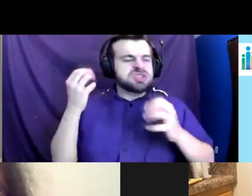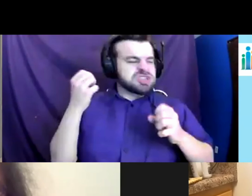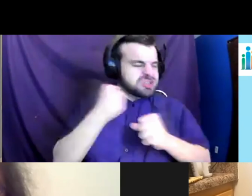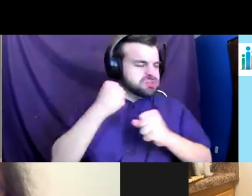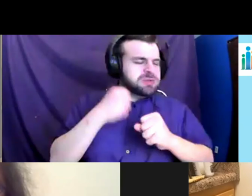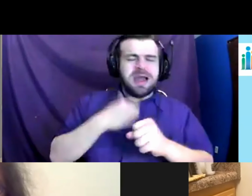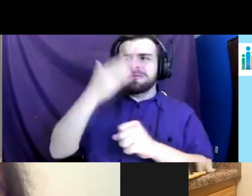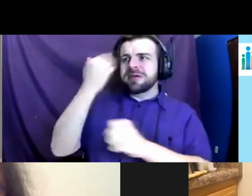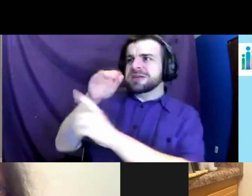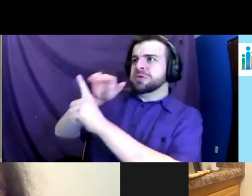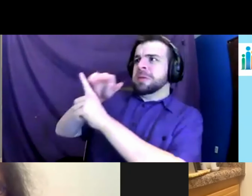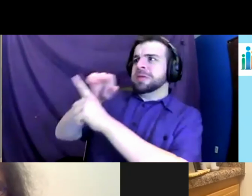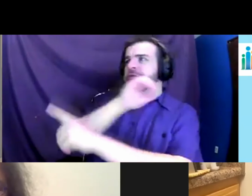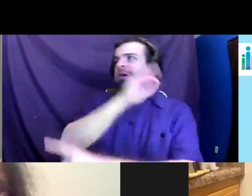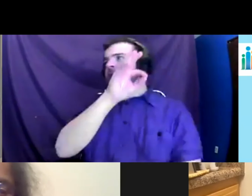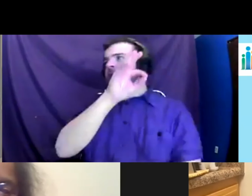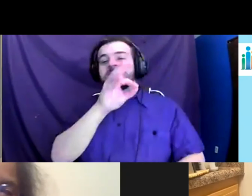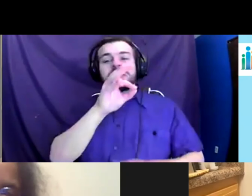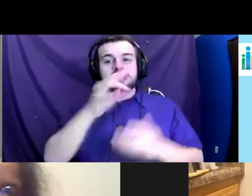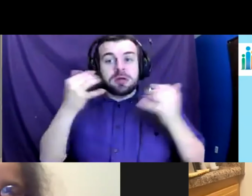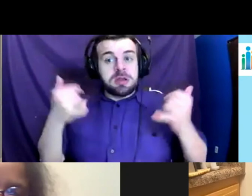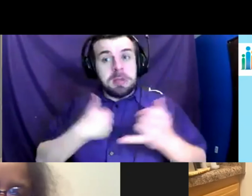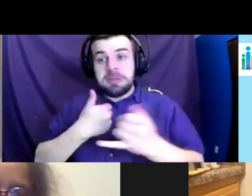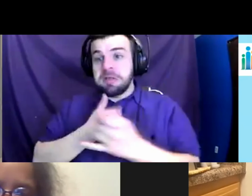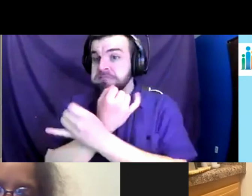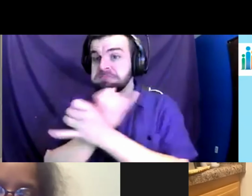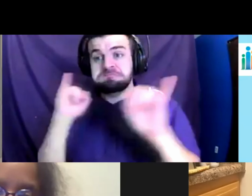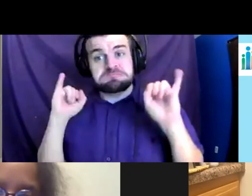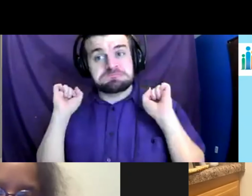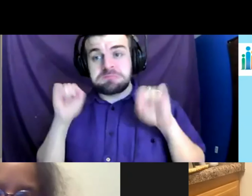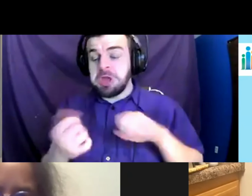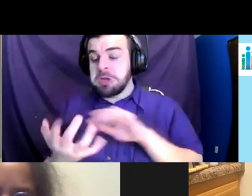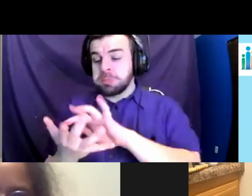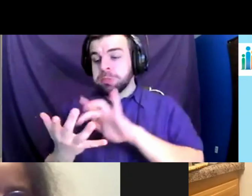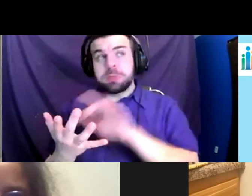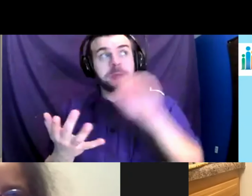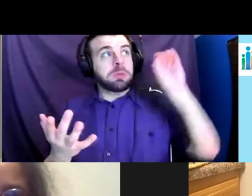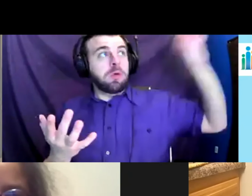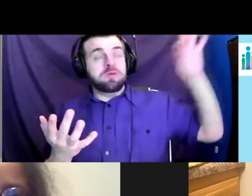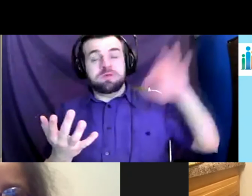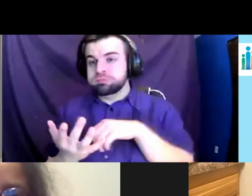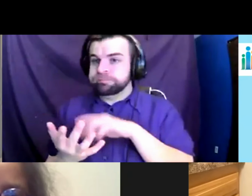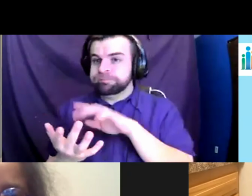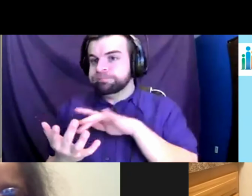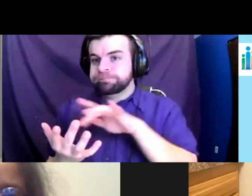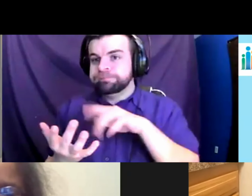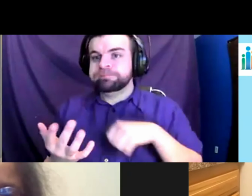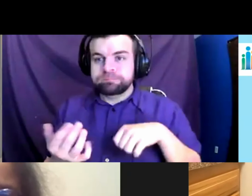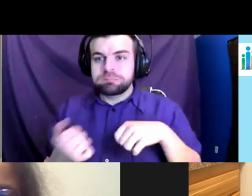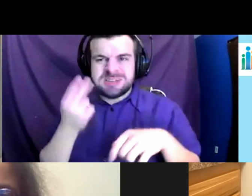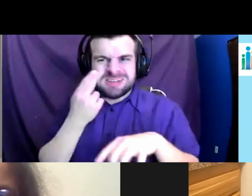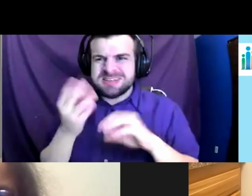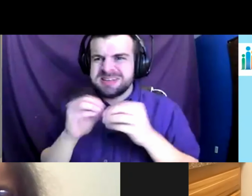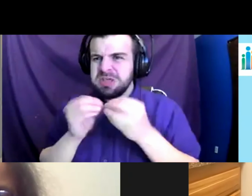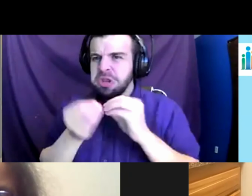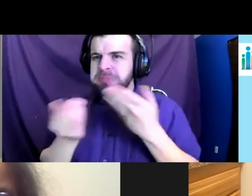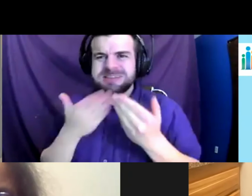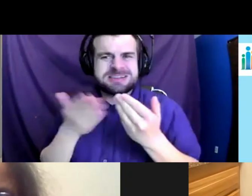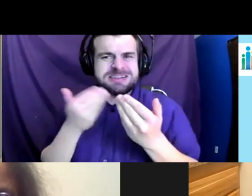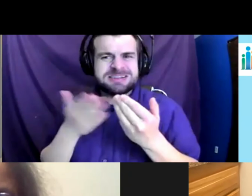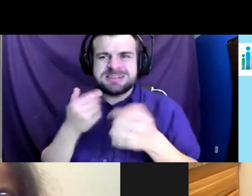I can do it independently and do it from my phone and see the numbers bigger, because it's hard for me to see the